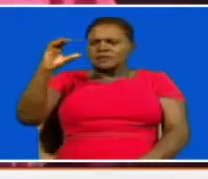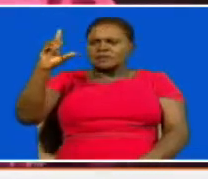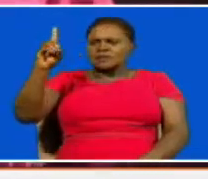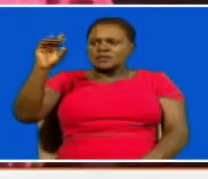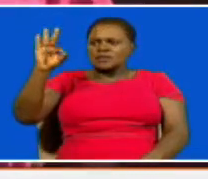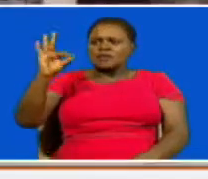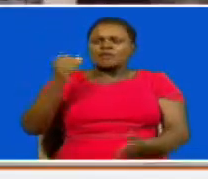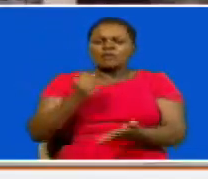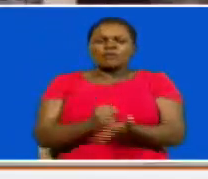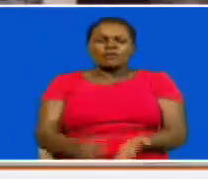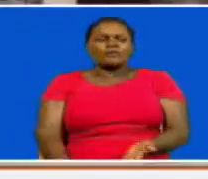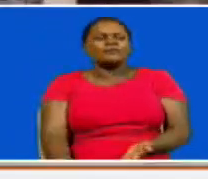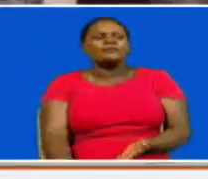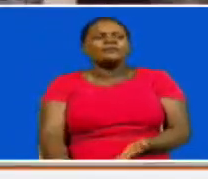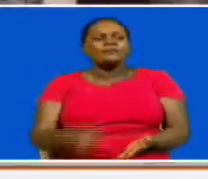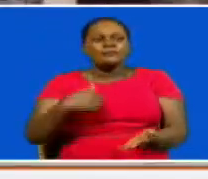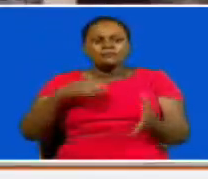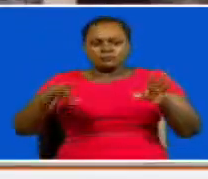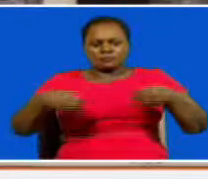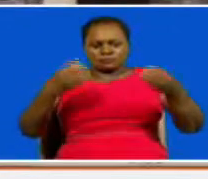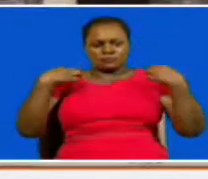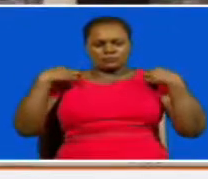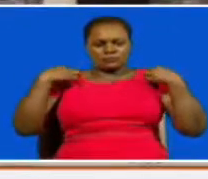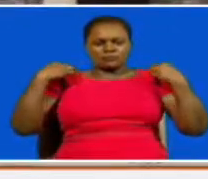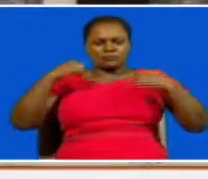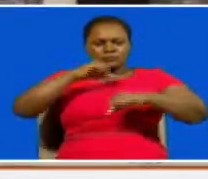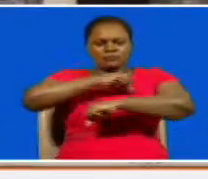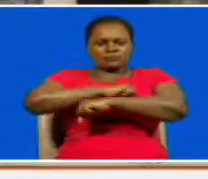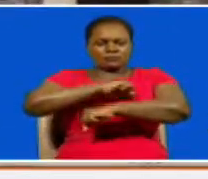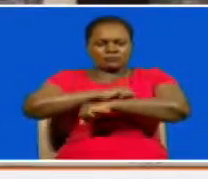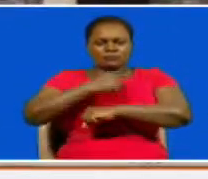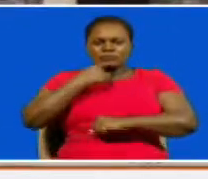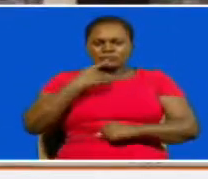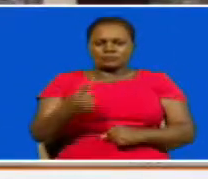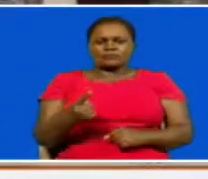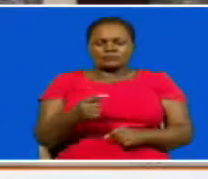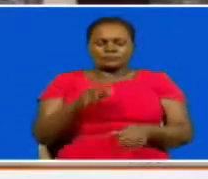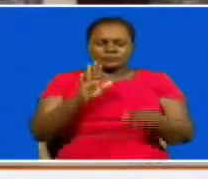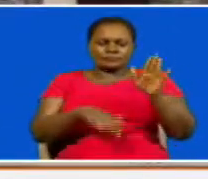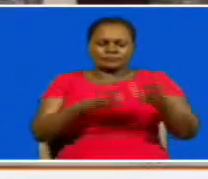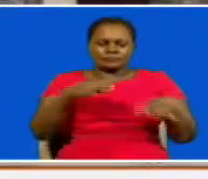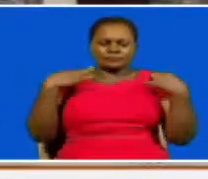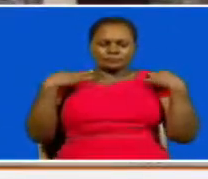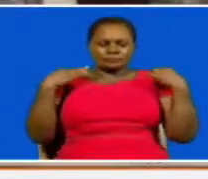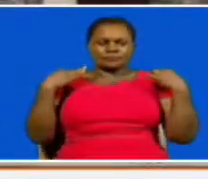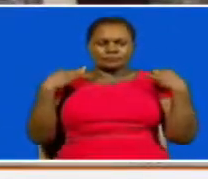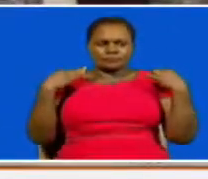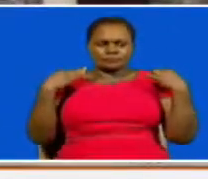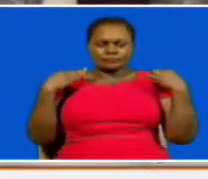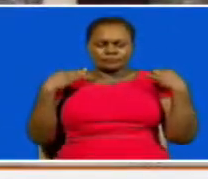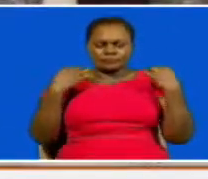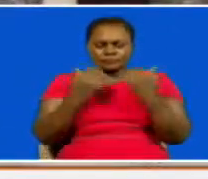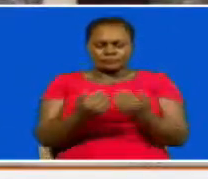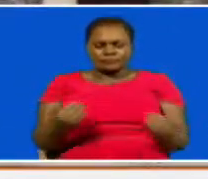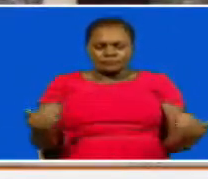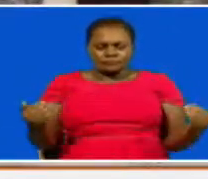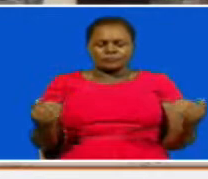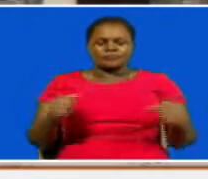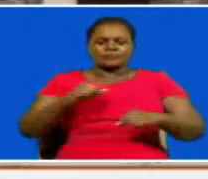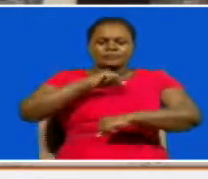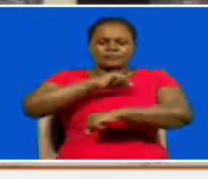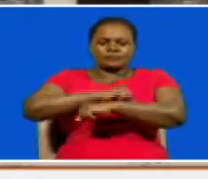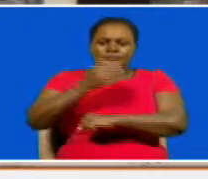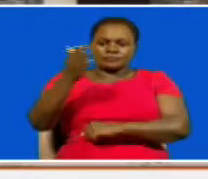office for help. Mimi nimepeana uniforms. Nikasema tunashonea uniform wazazi. Unakuta hiyo